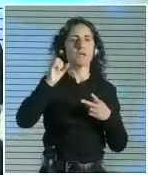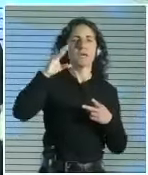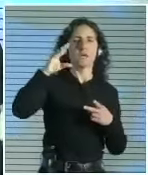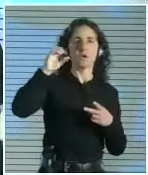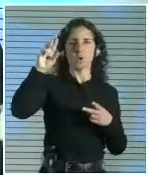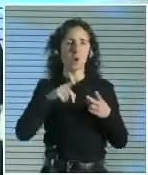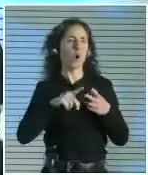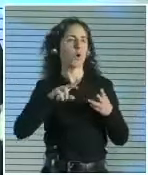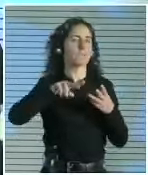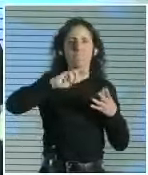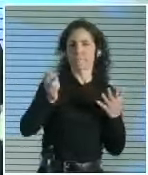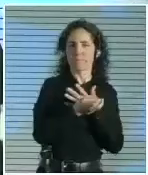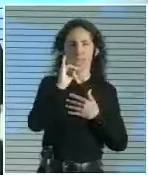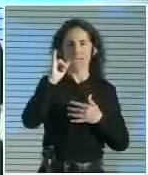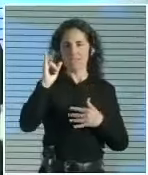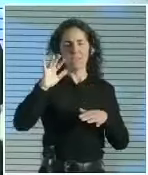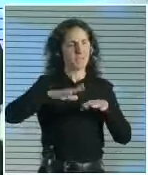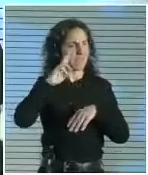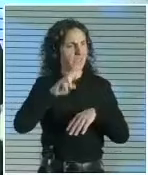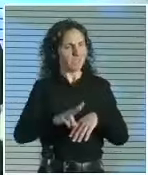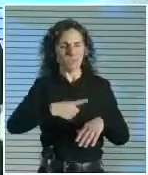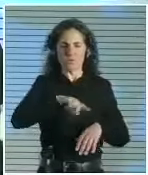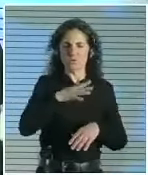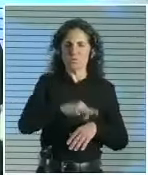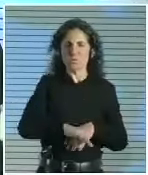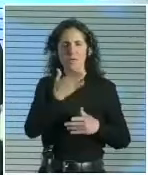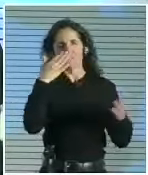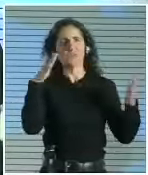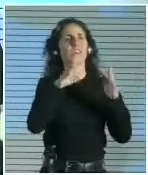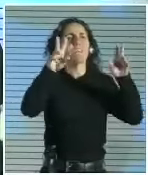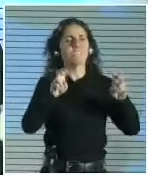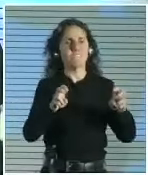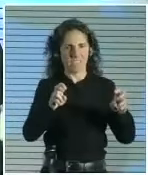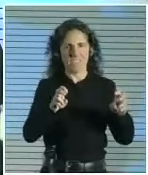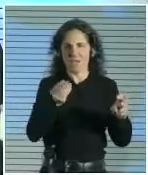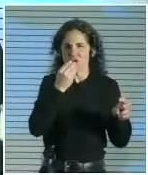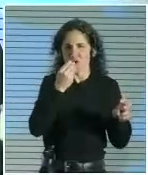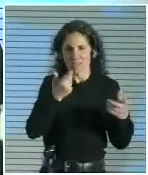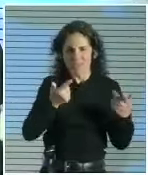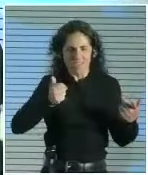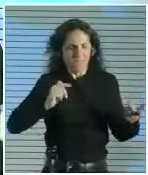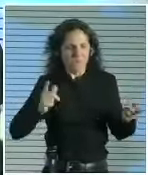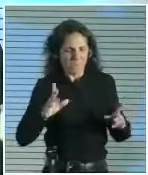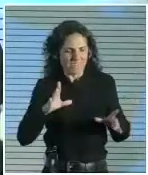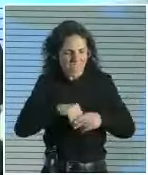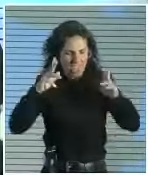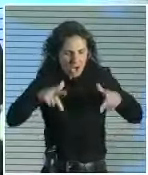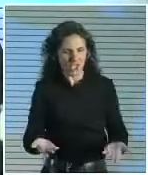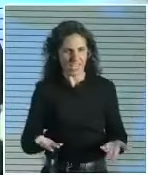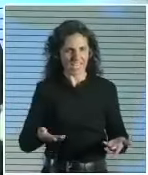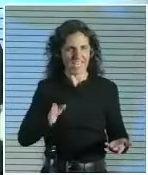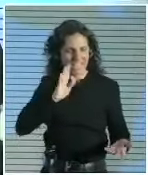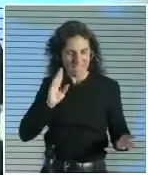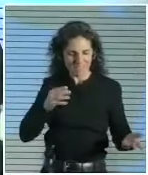waste systemically in hotels, hospitality systems. And what was born out of that was pilots across the country, which were